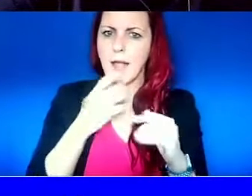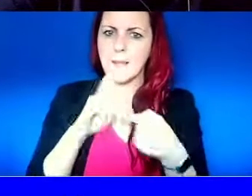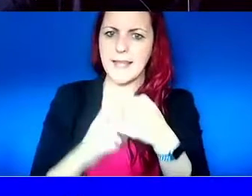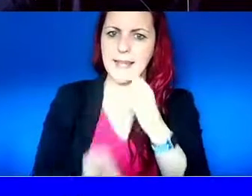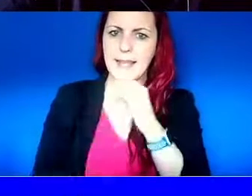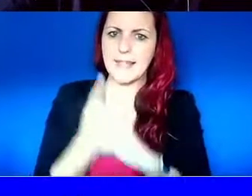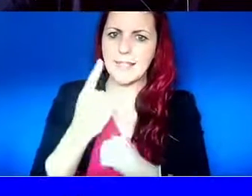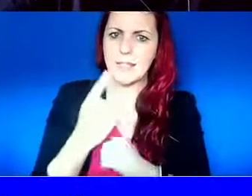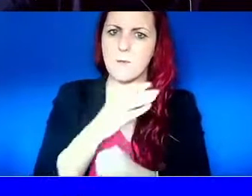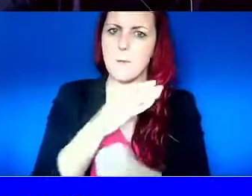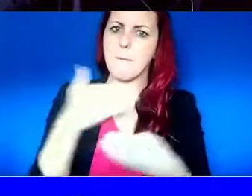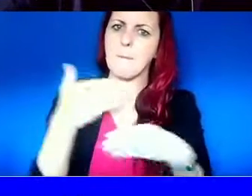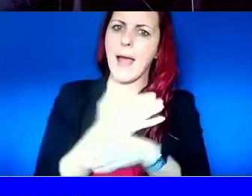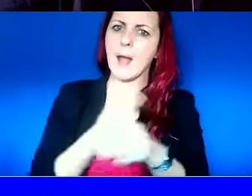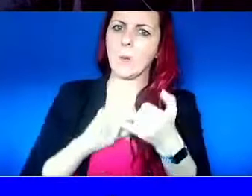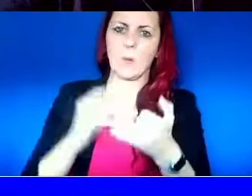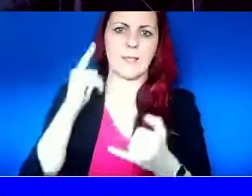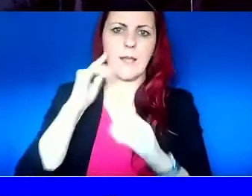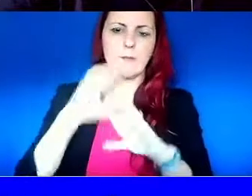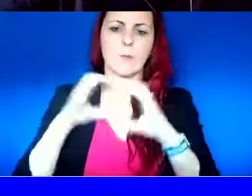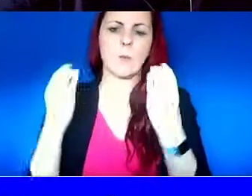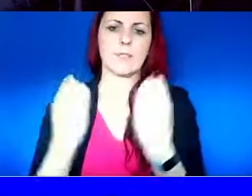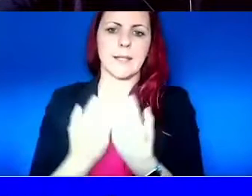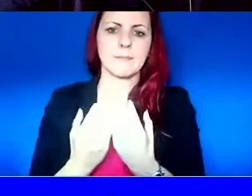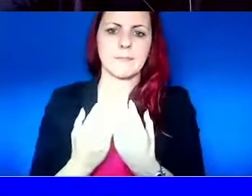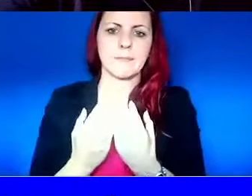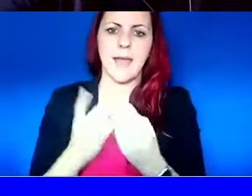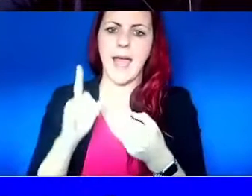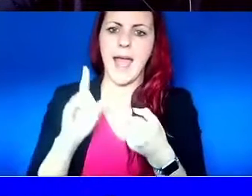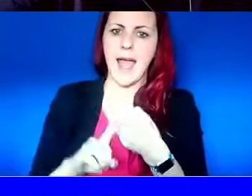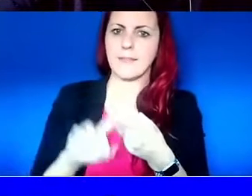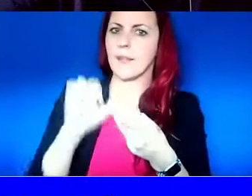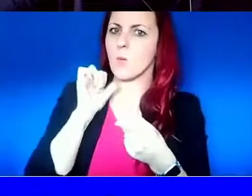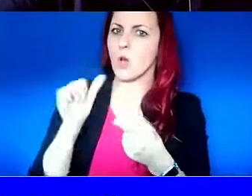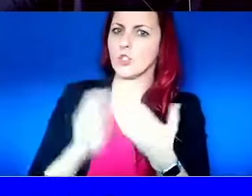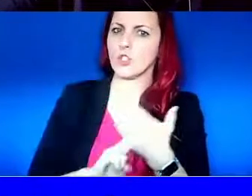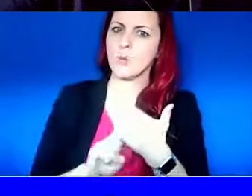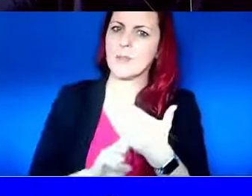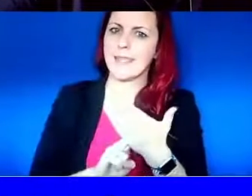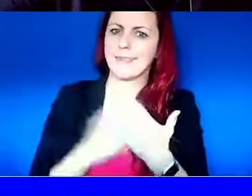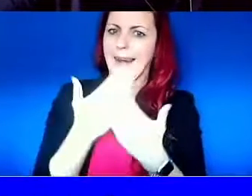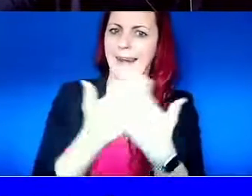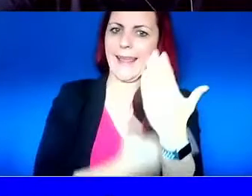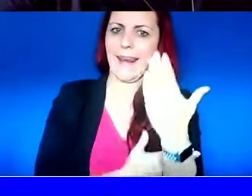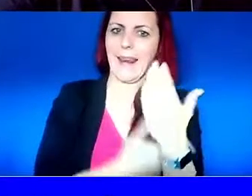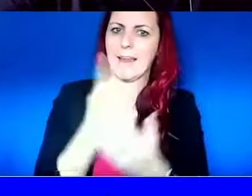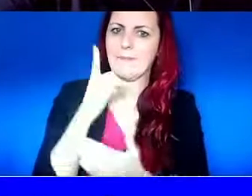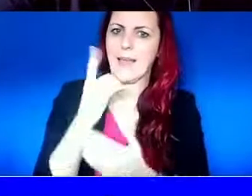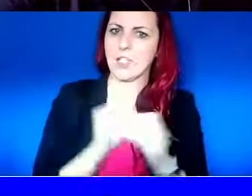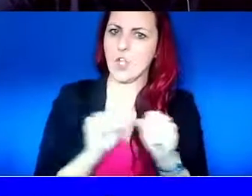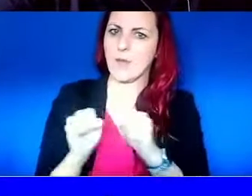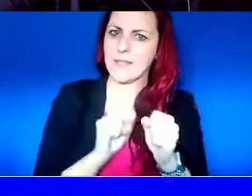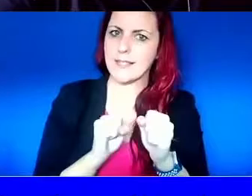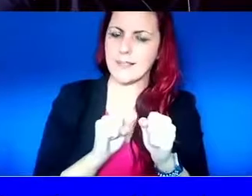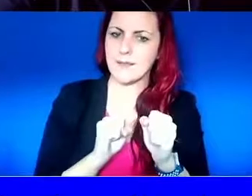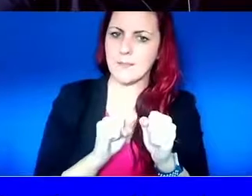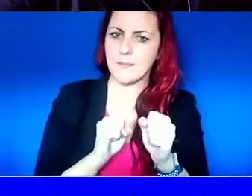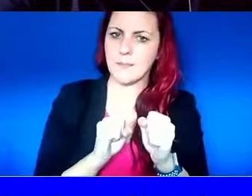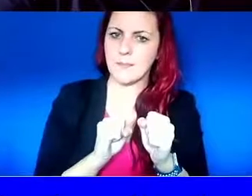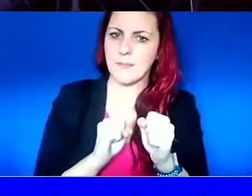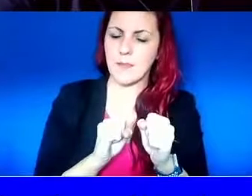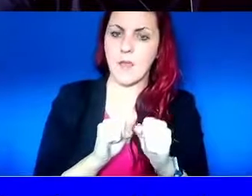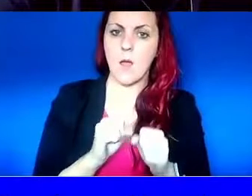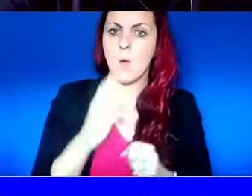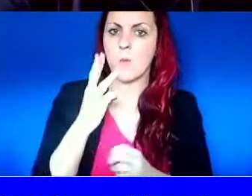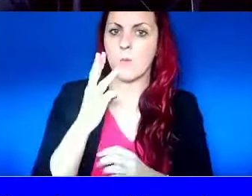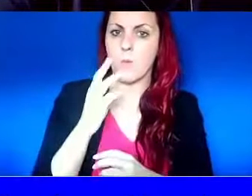deaf community and underutilisation of legal advice services. Not necessarily because